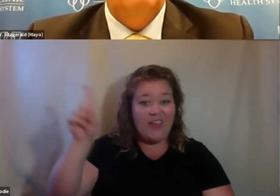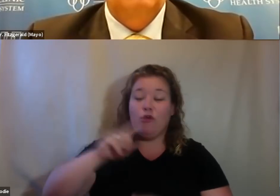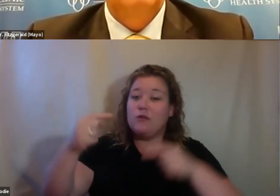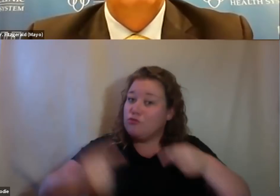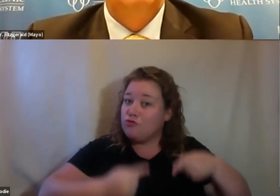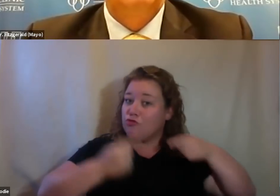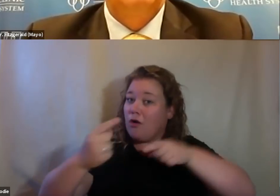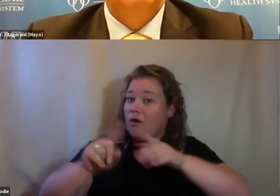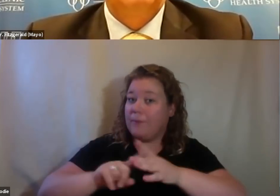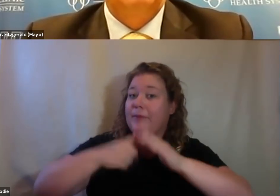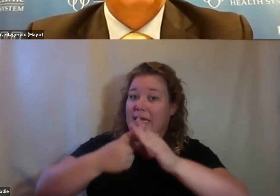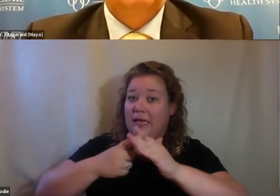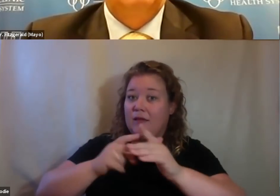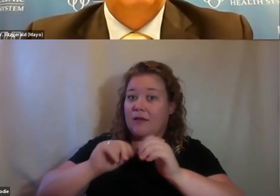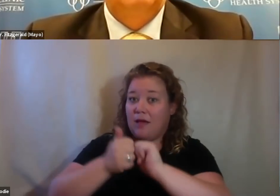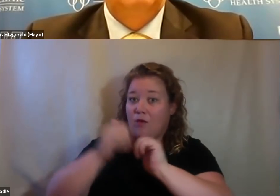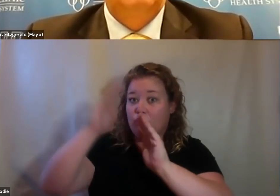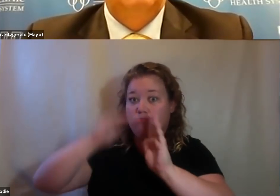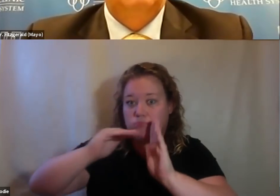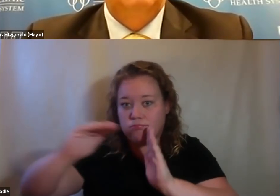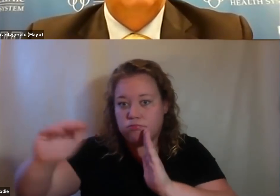of our experience.